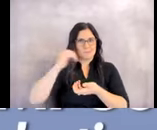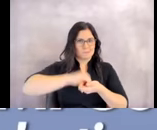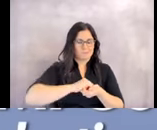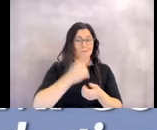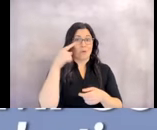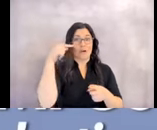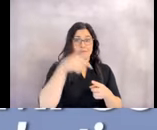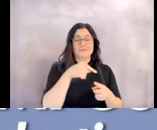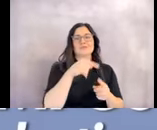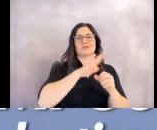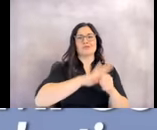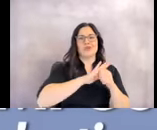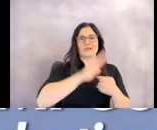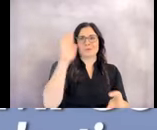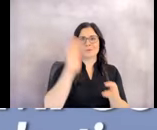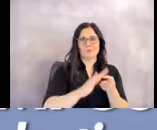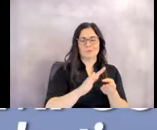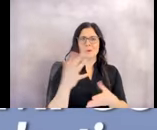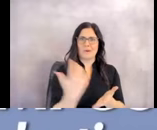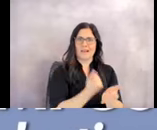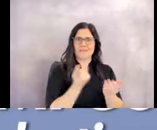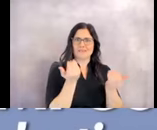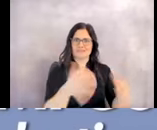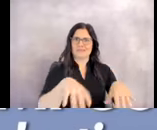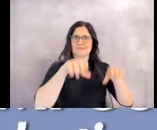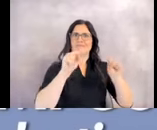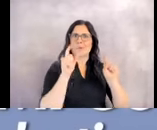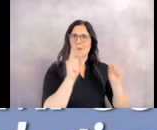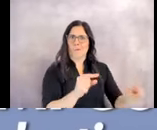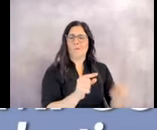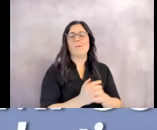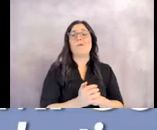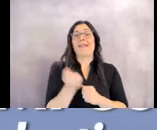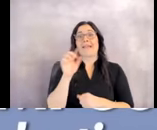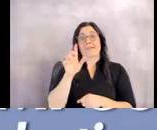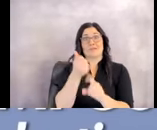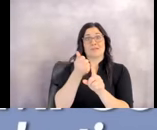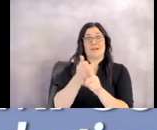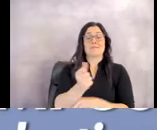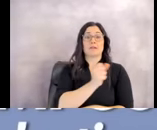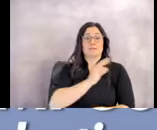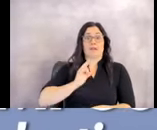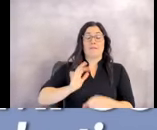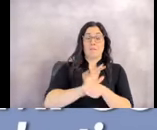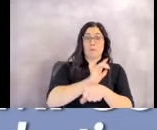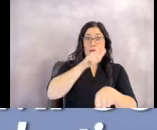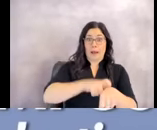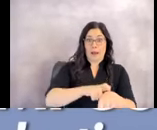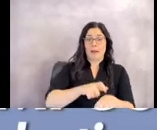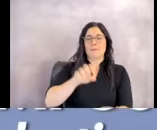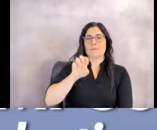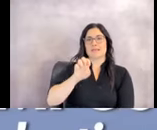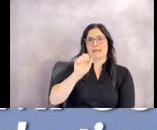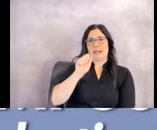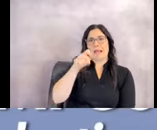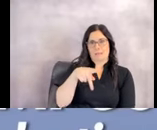advantage of what the college has to offer. And if you need to, if you're full-time, you can take advantage of the EAP, the